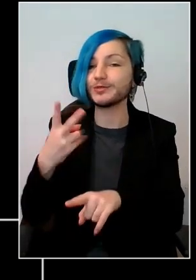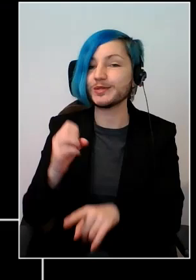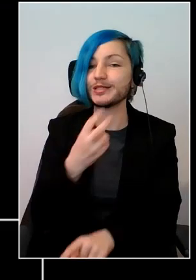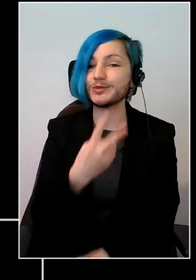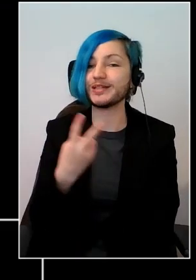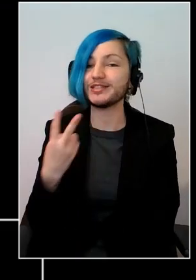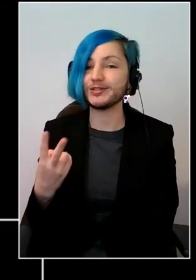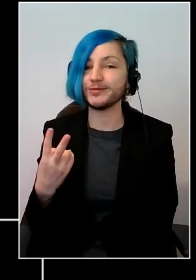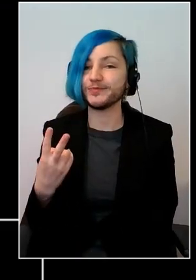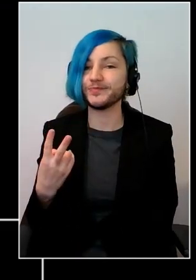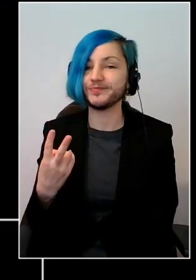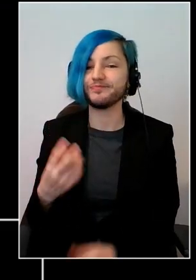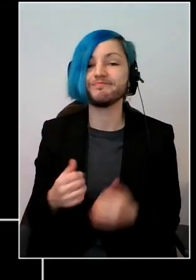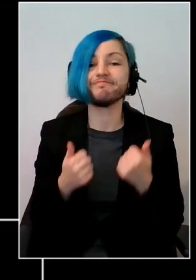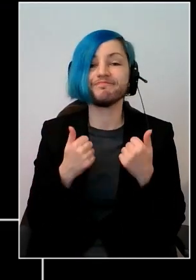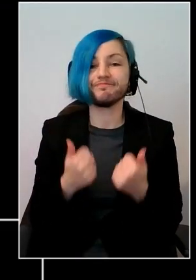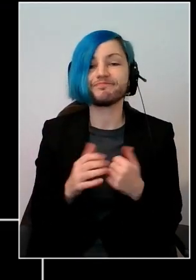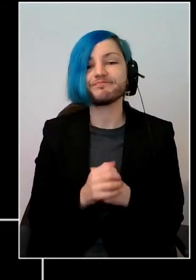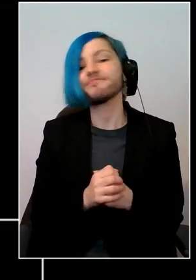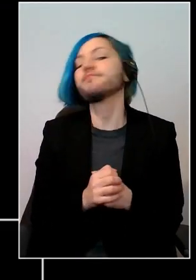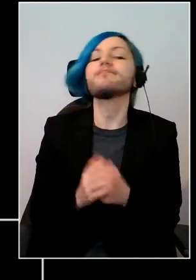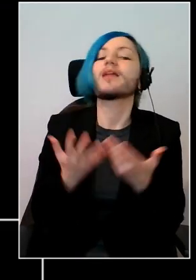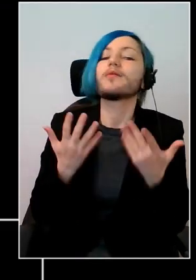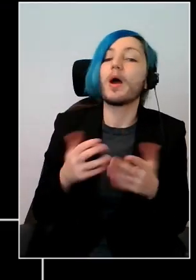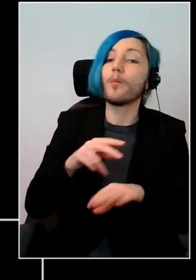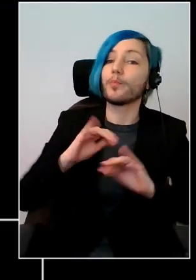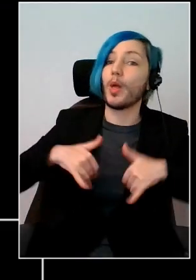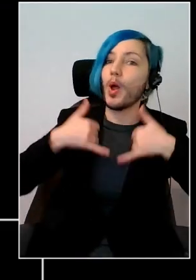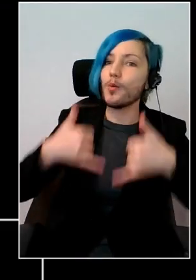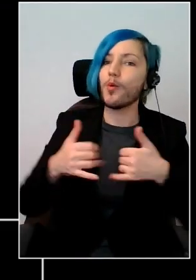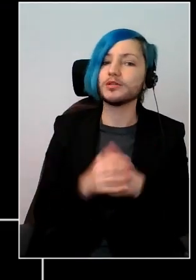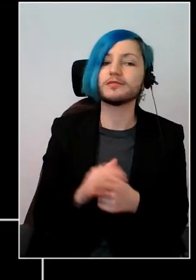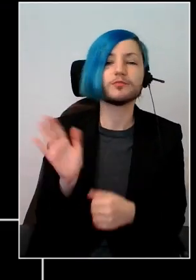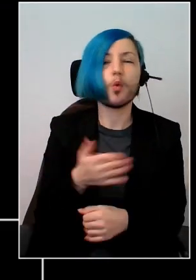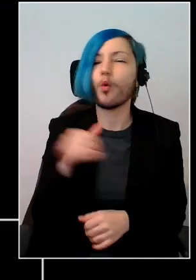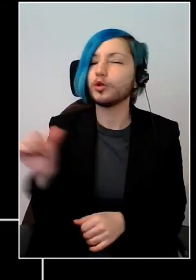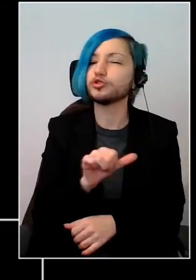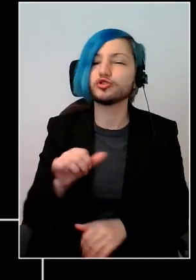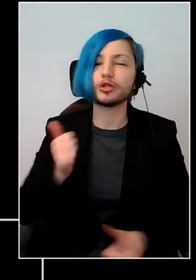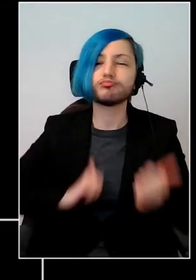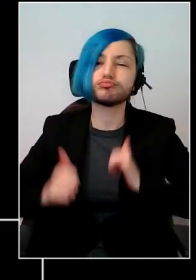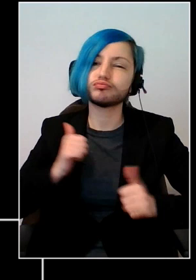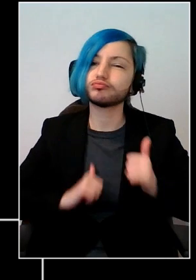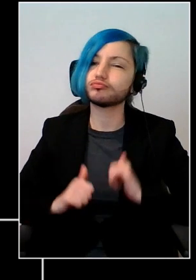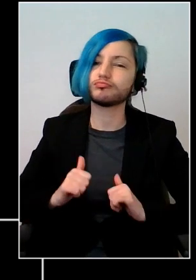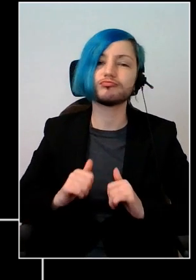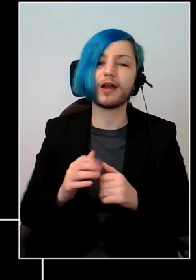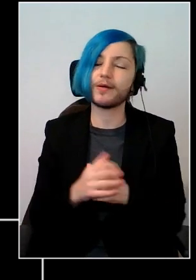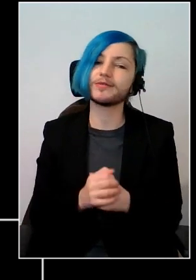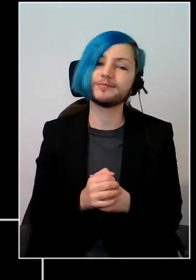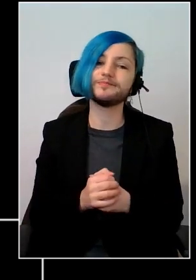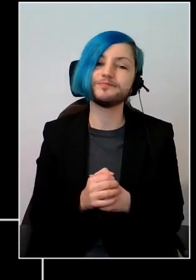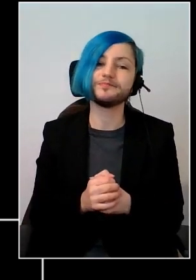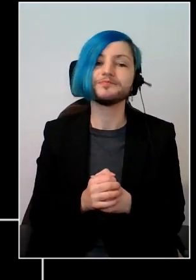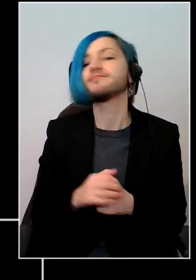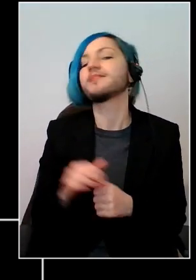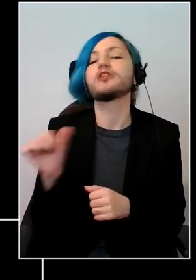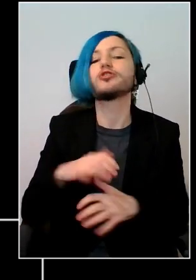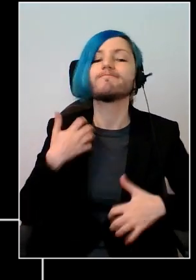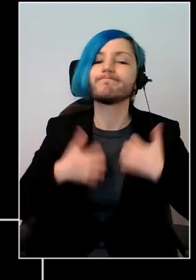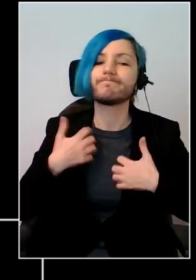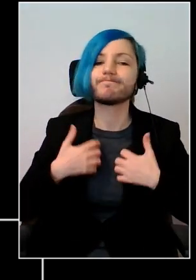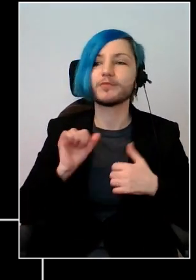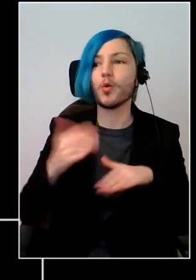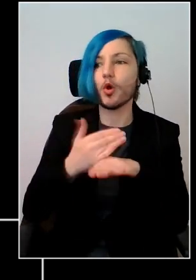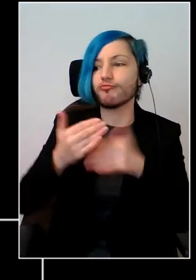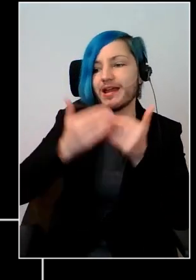Each and every one of you should be so proud of what you've achieved and be looking forward to a fulfilling and rewarding rest of your lives. Next up is